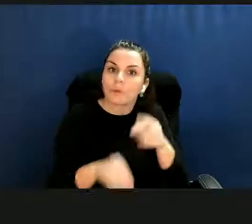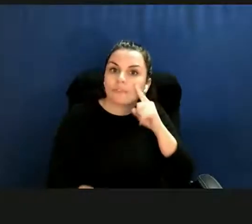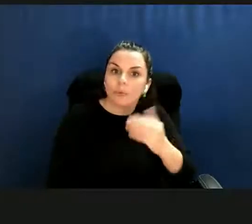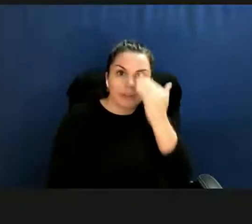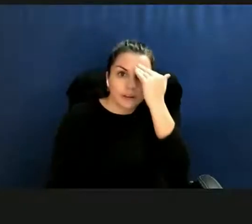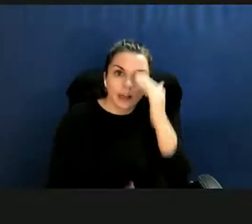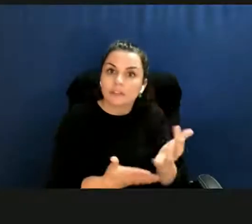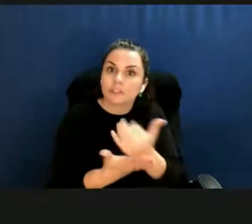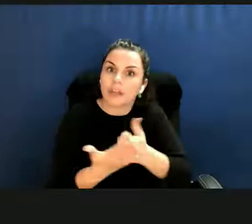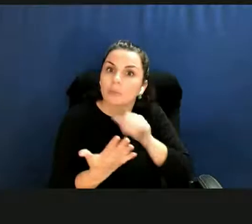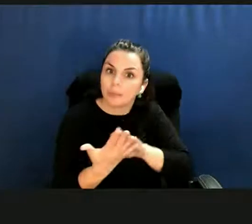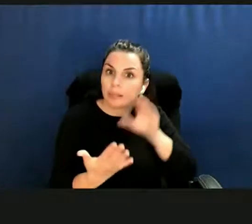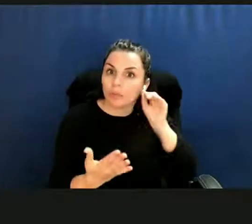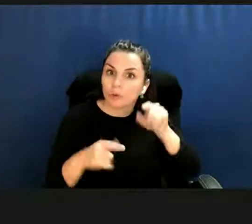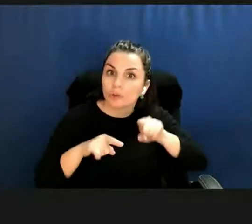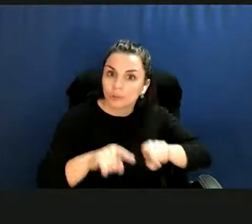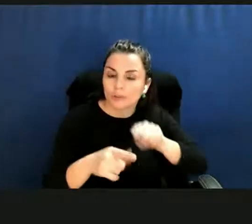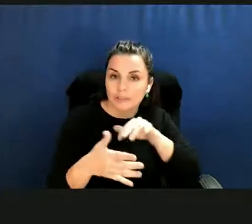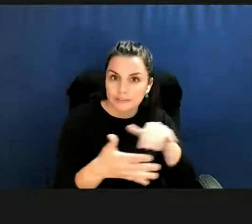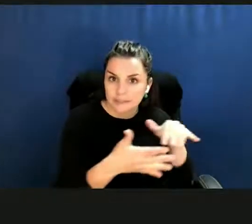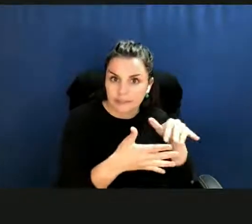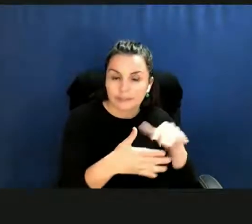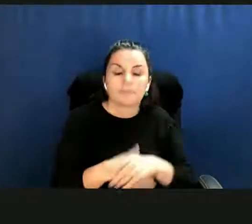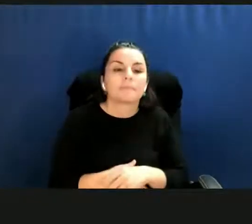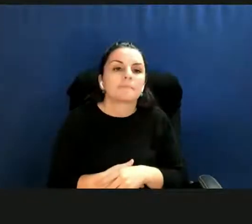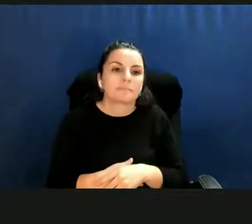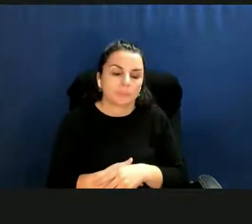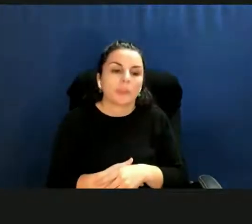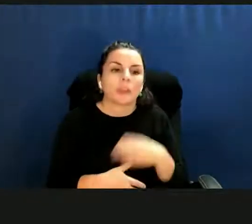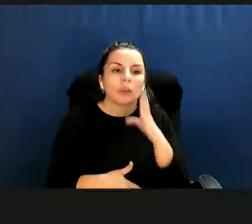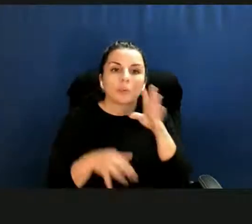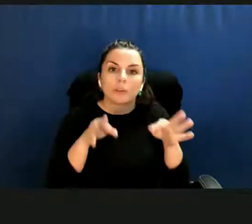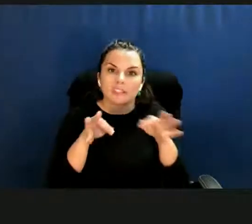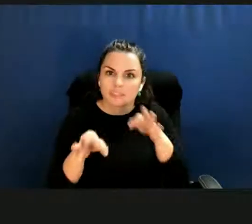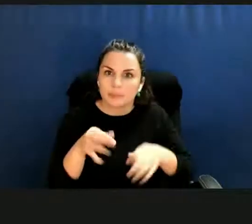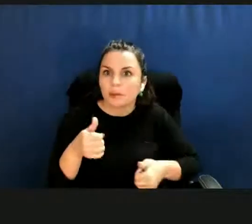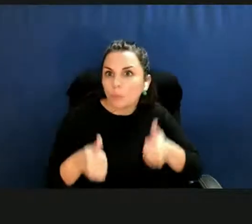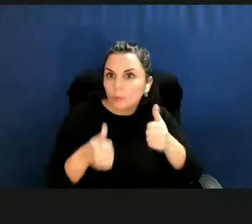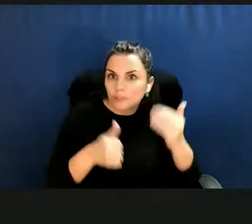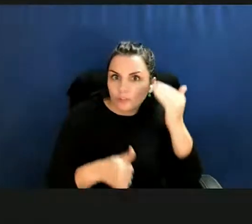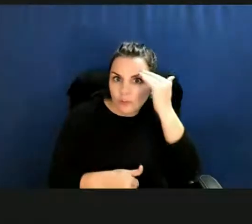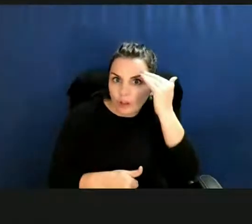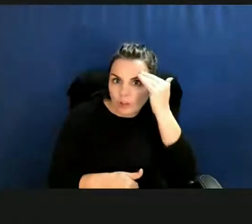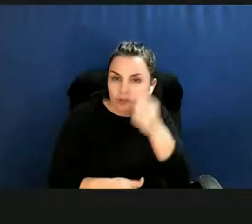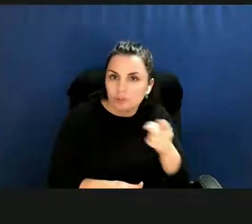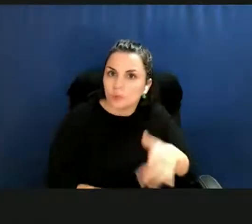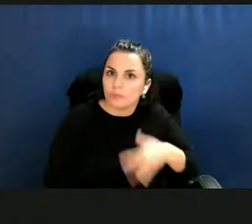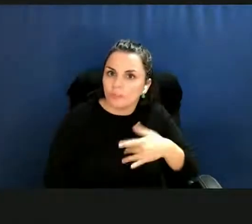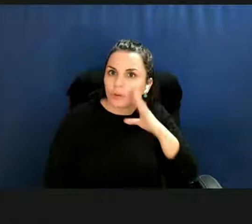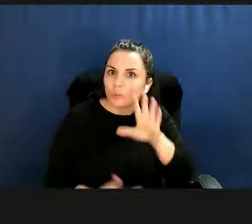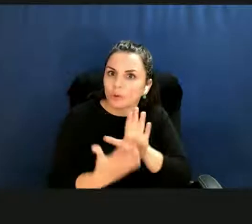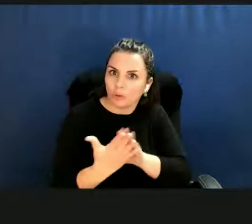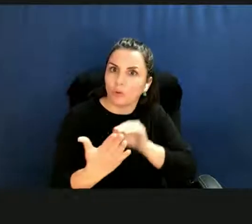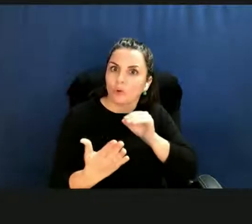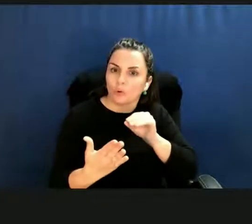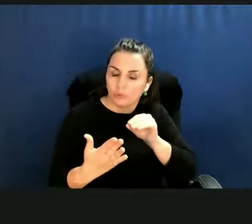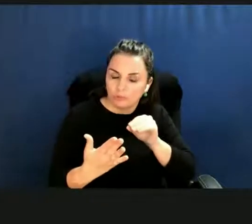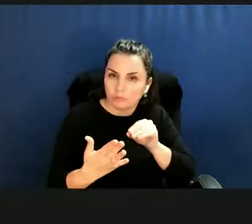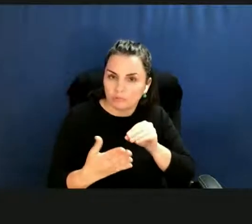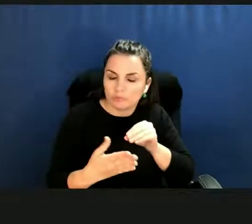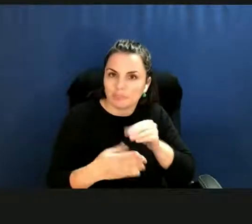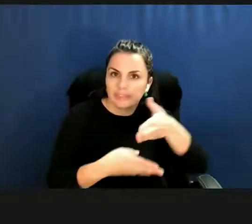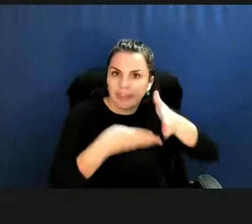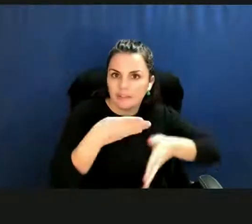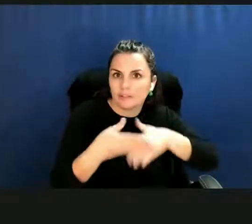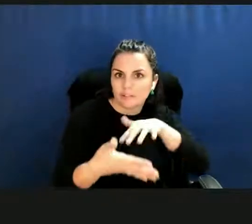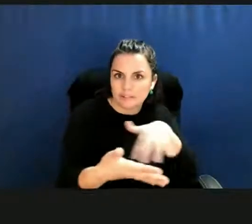be gained. And you want to say what knowledge you think you will be gaining, and